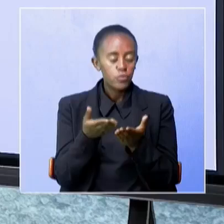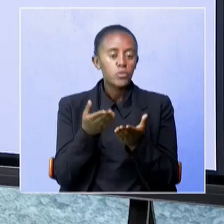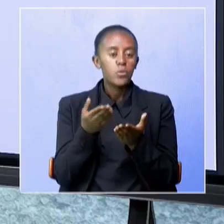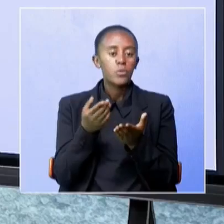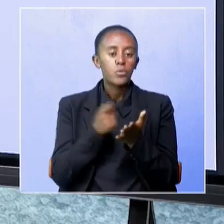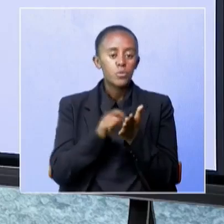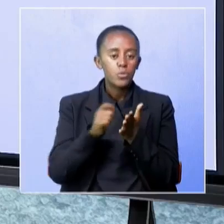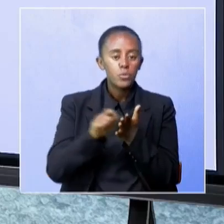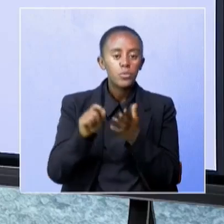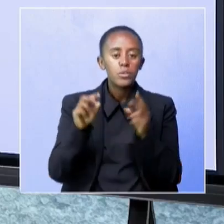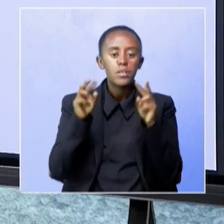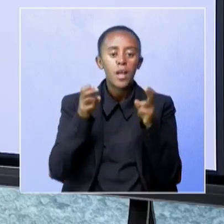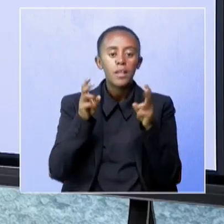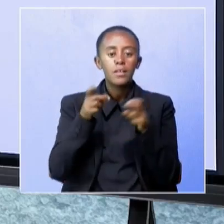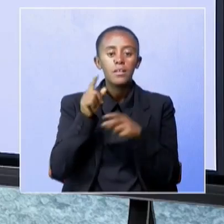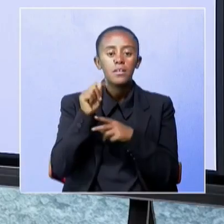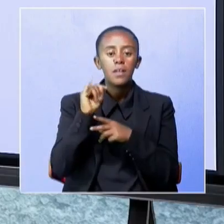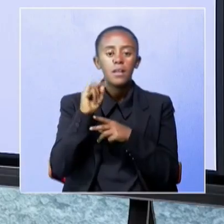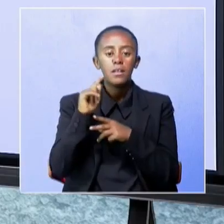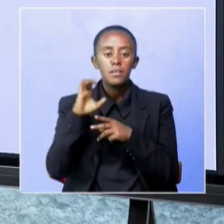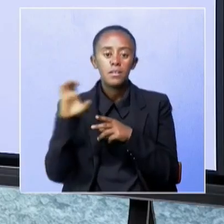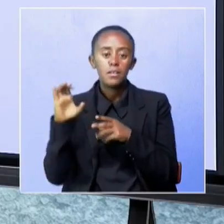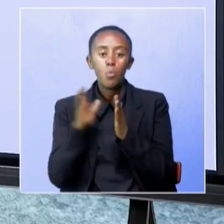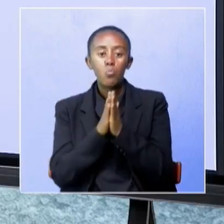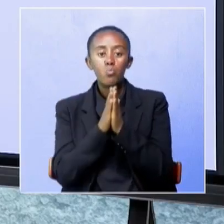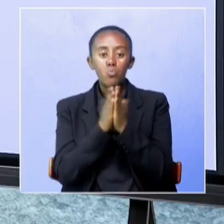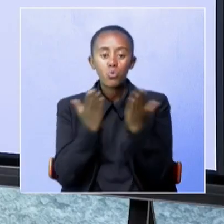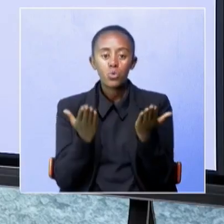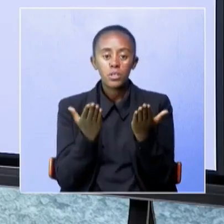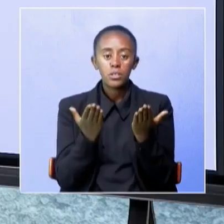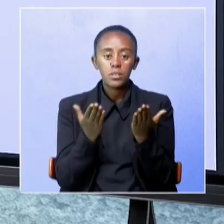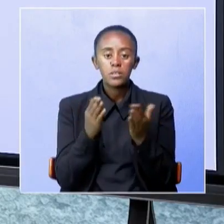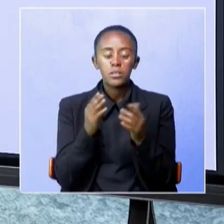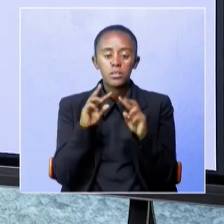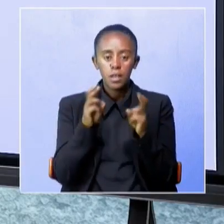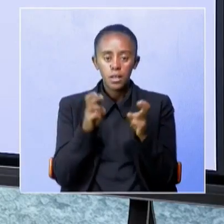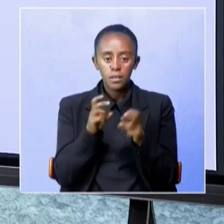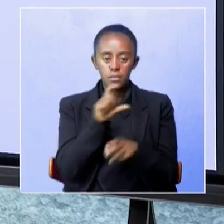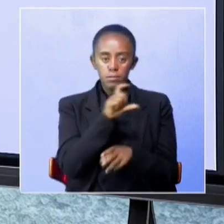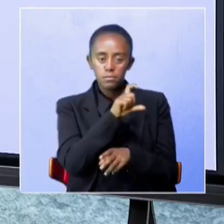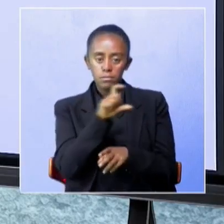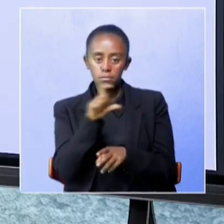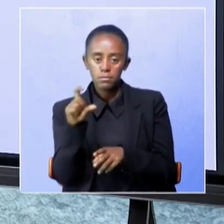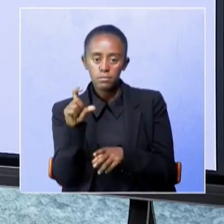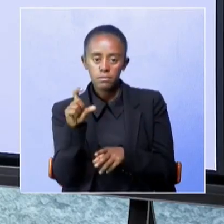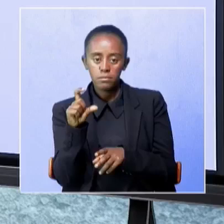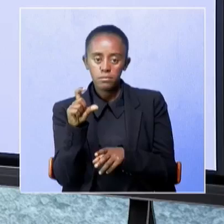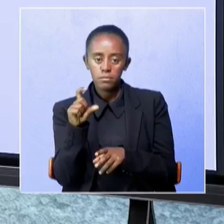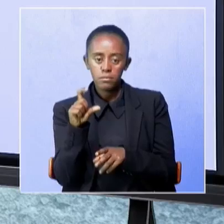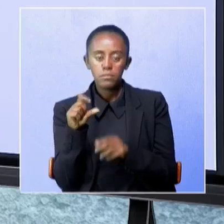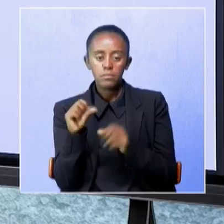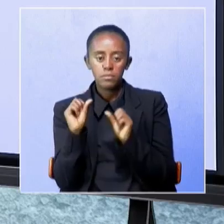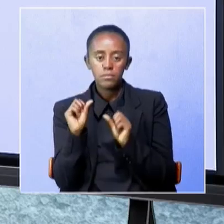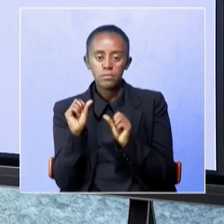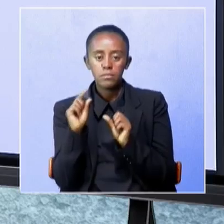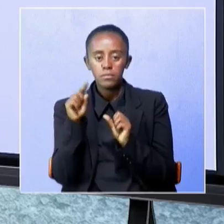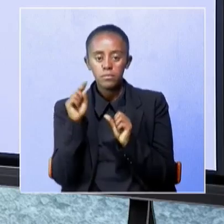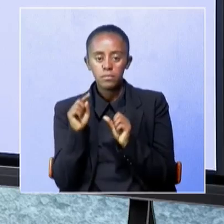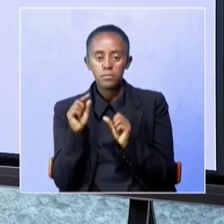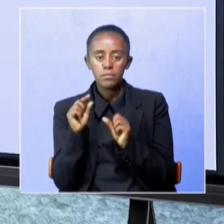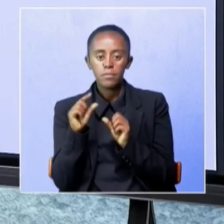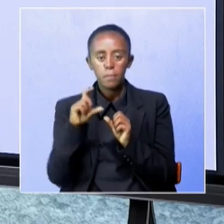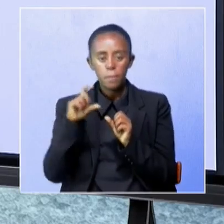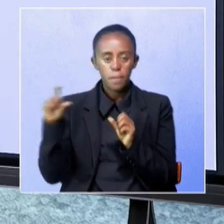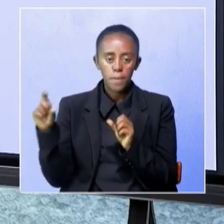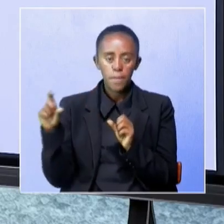writing titles, especially book titles that have a continuation in their titles, we use